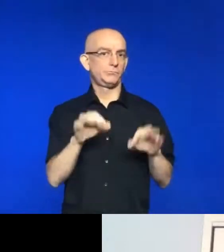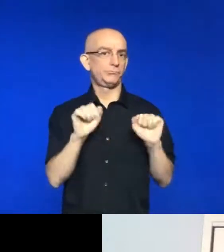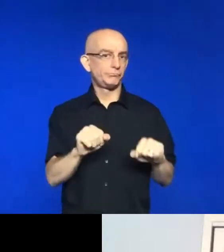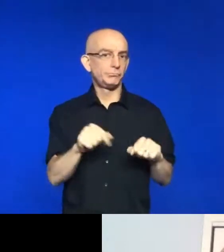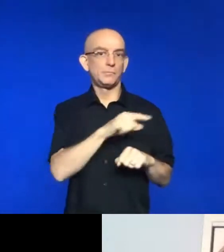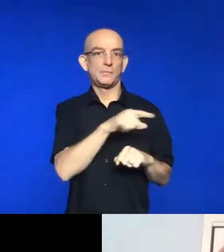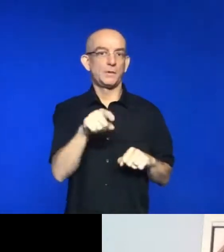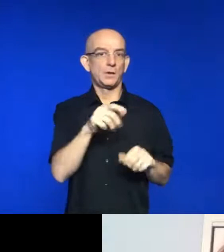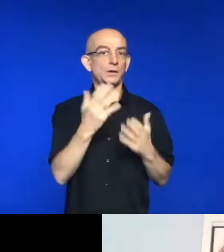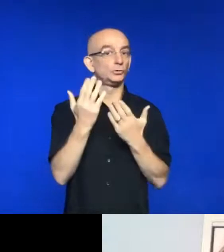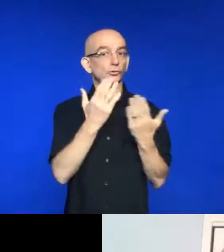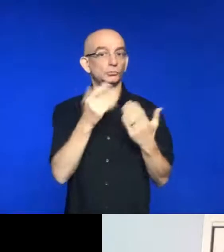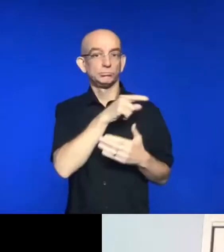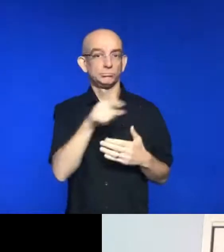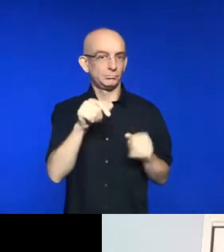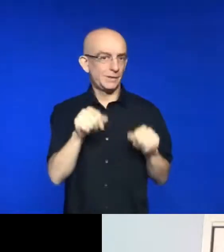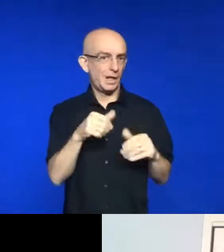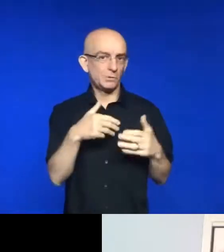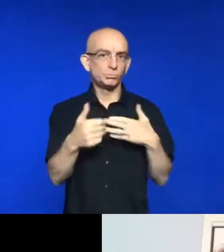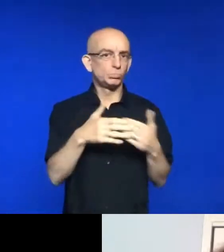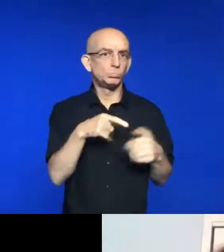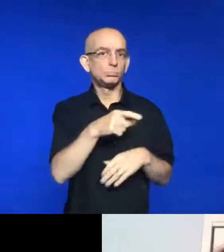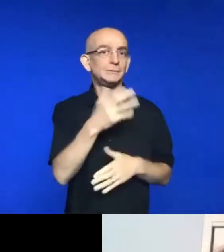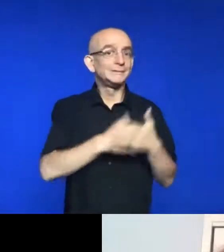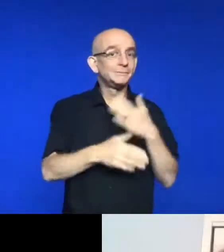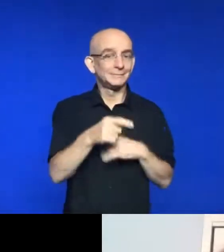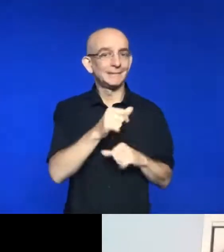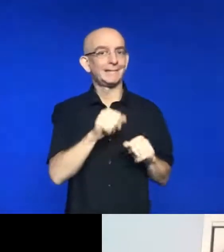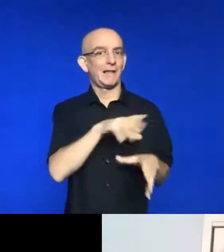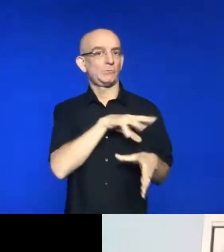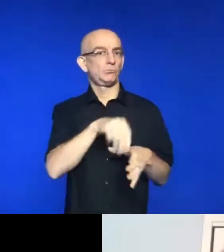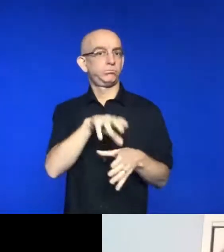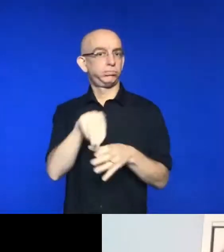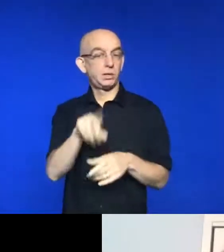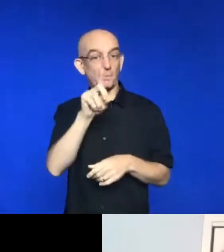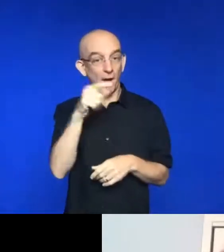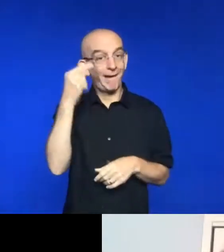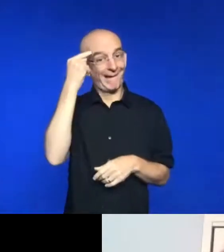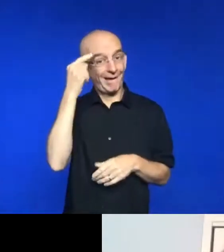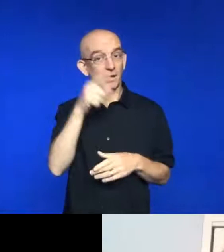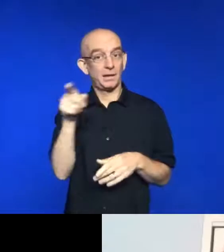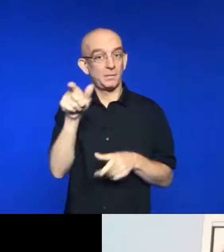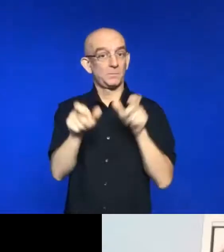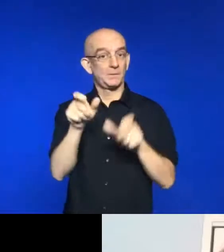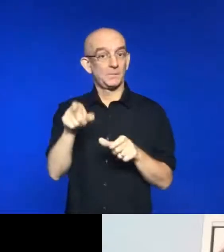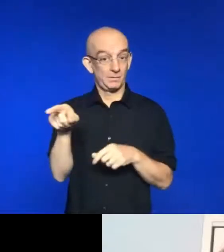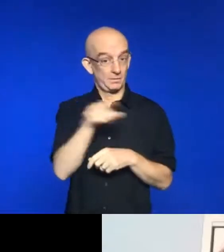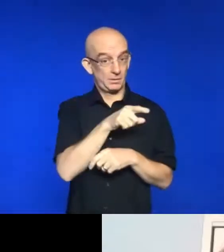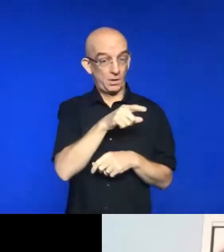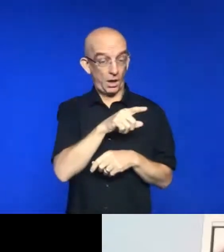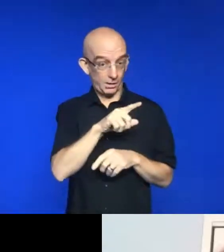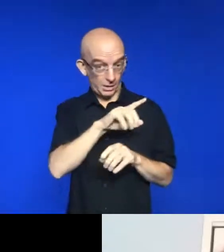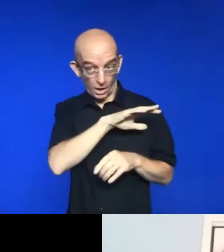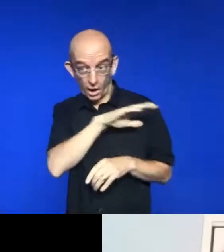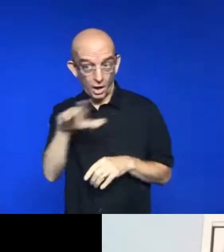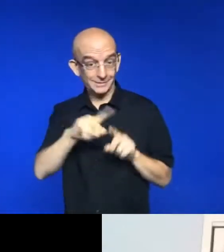who may not all be teachers, I wonder if you could just give us a little bit more of a description than what you did in your quick overview,